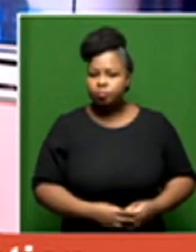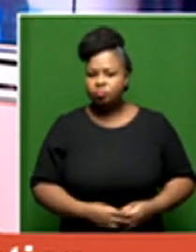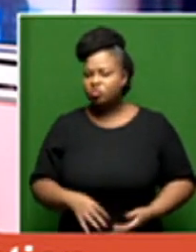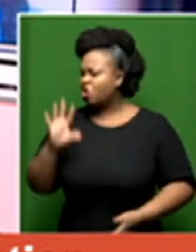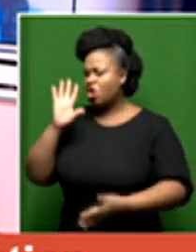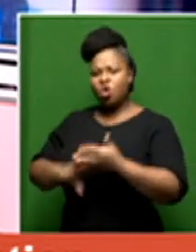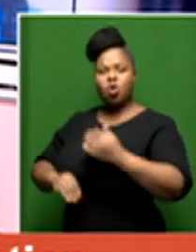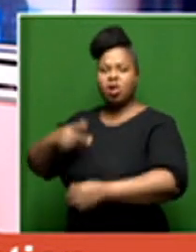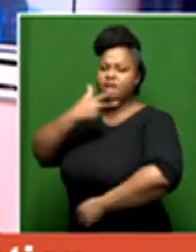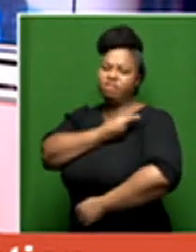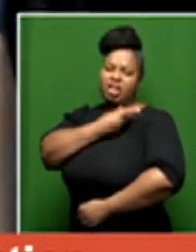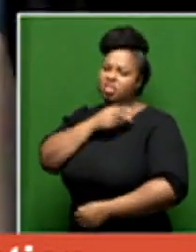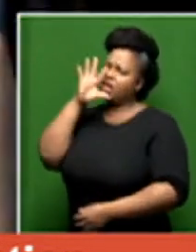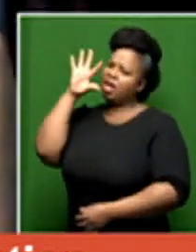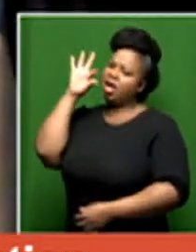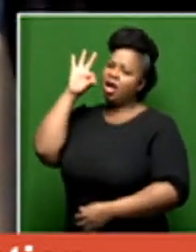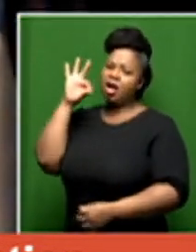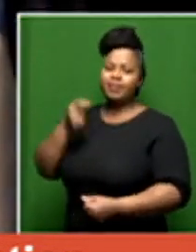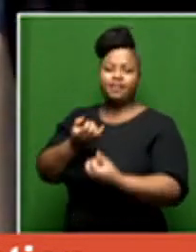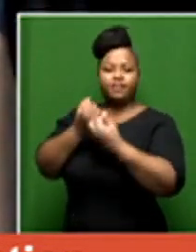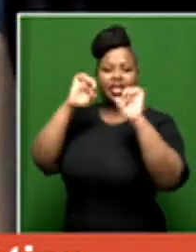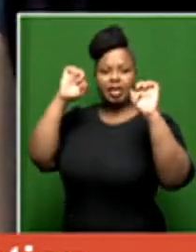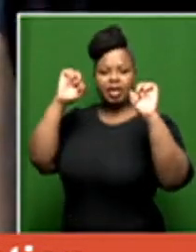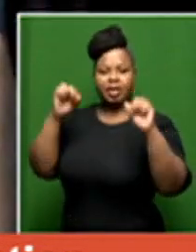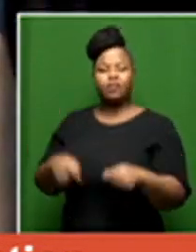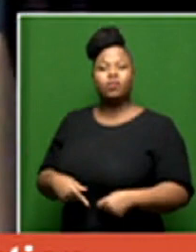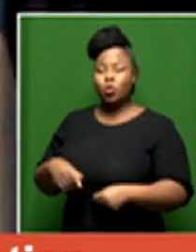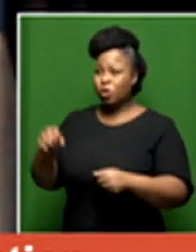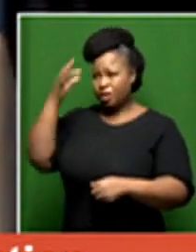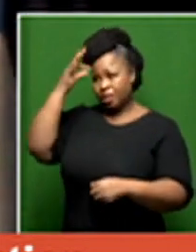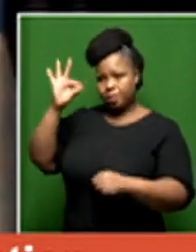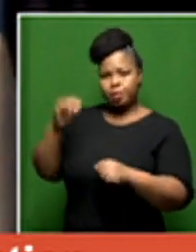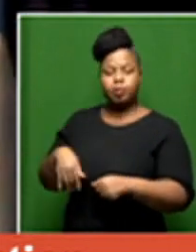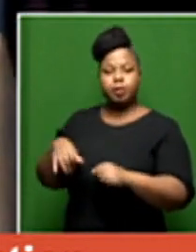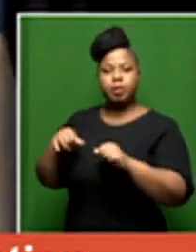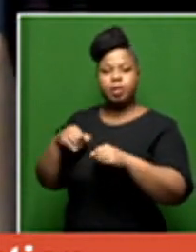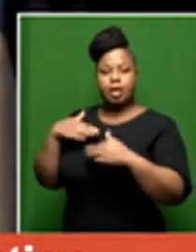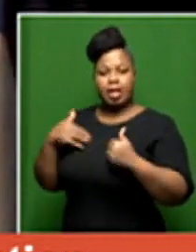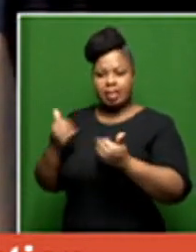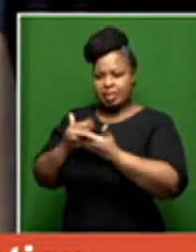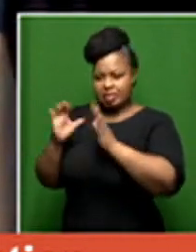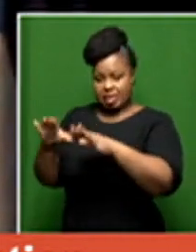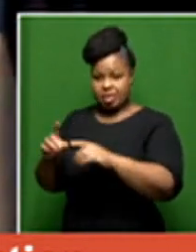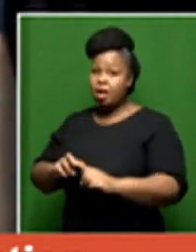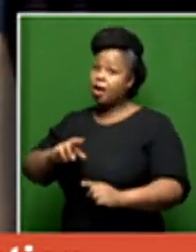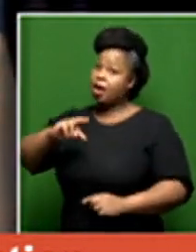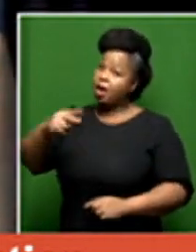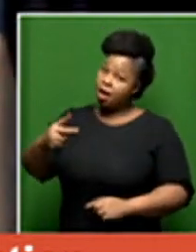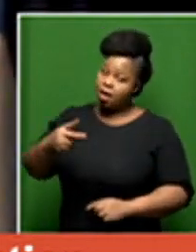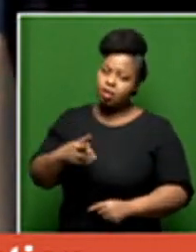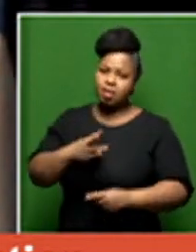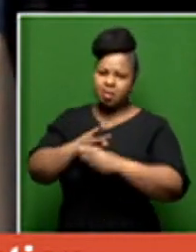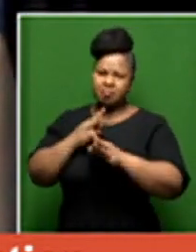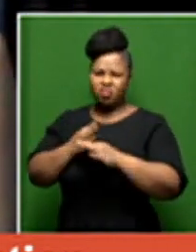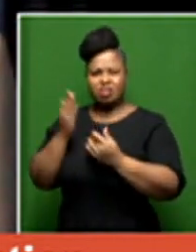All the vaccines are free under the public health sector. But there are vaccines which parents